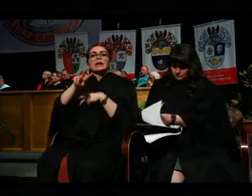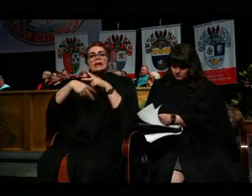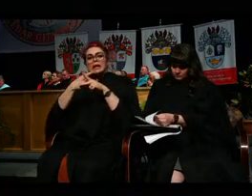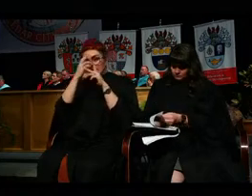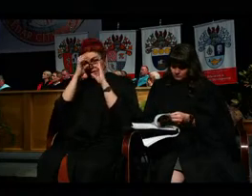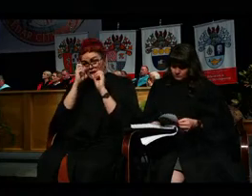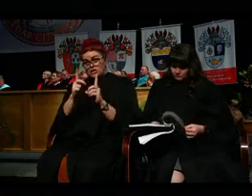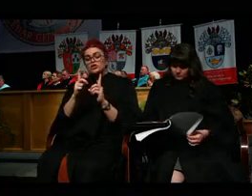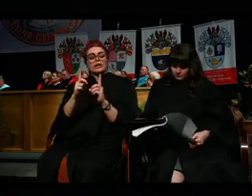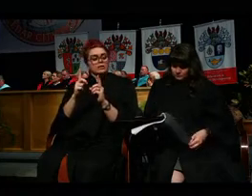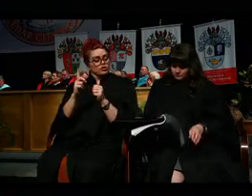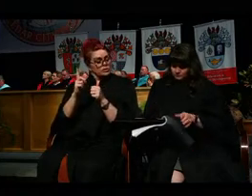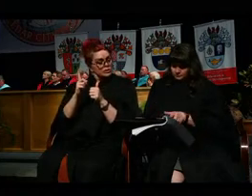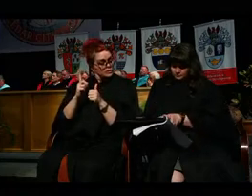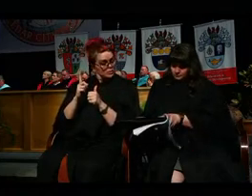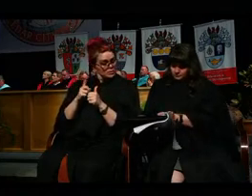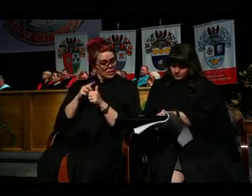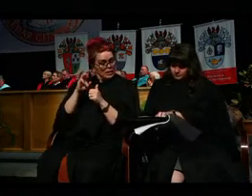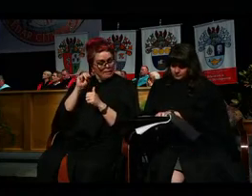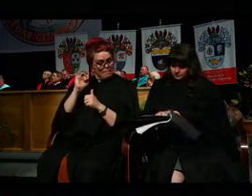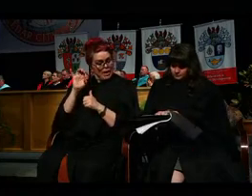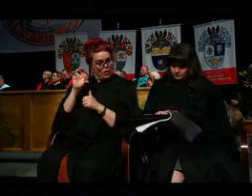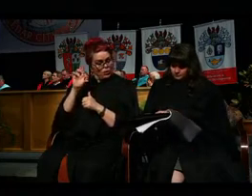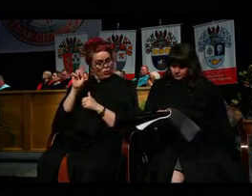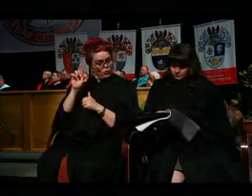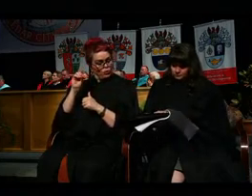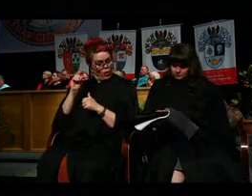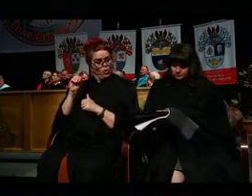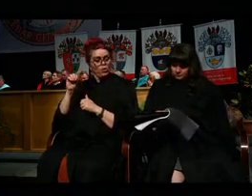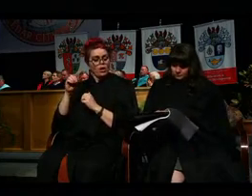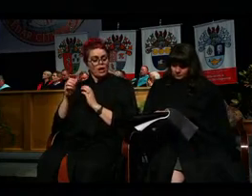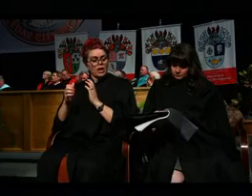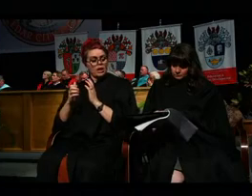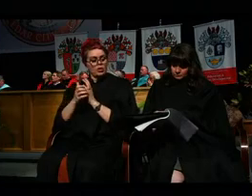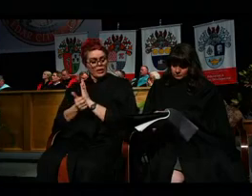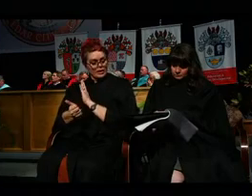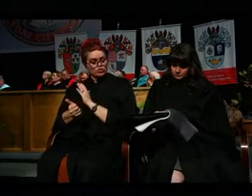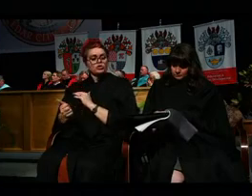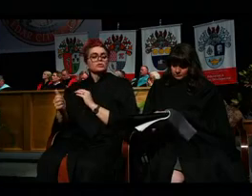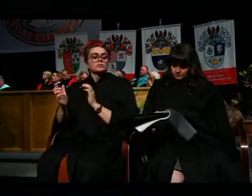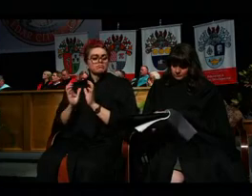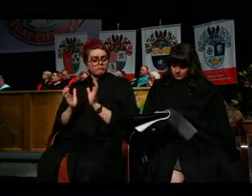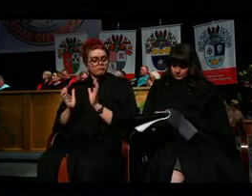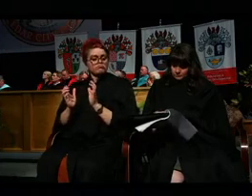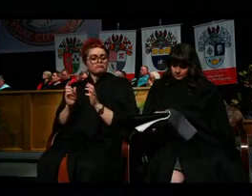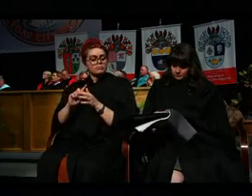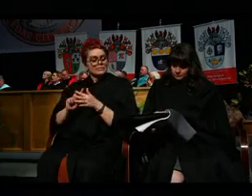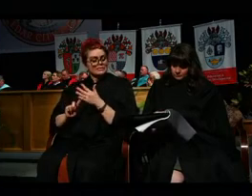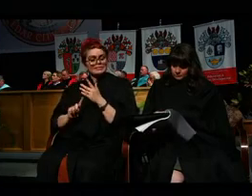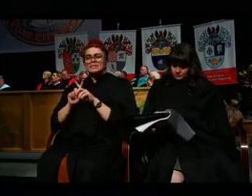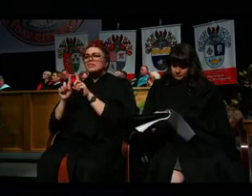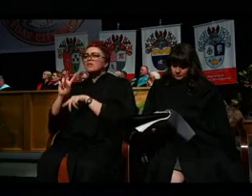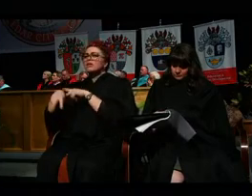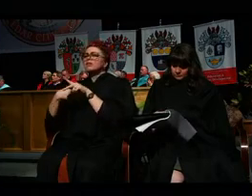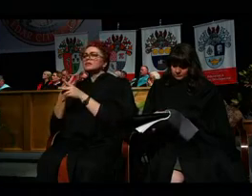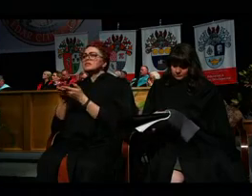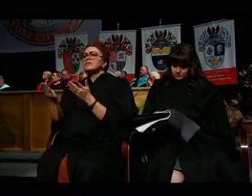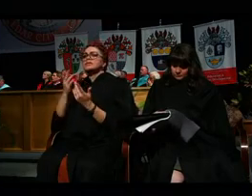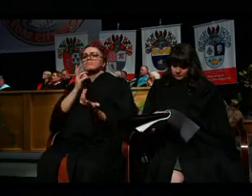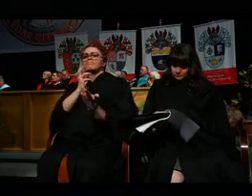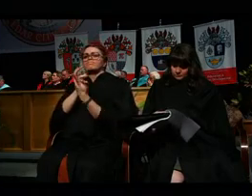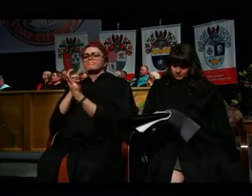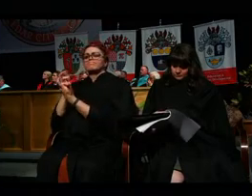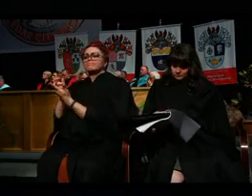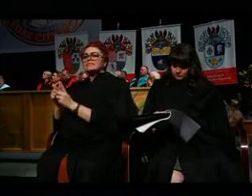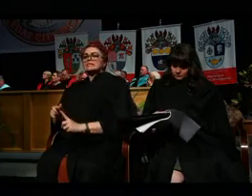and micro-credentials, and we will continue to partner with employers to offer professional development and programming needs tailored to their